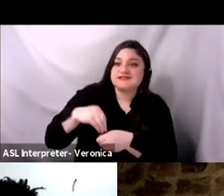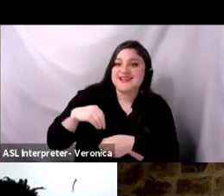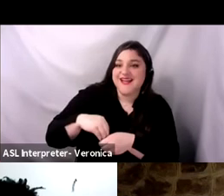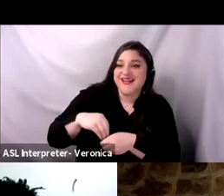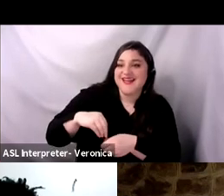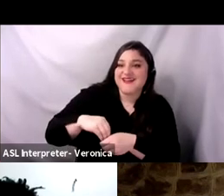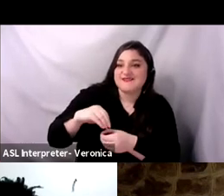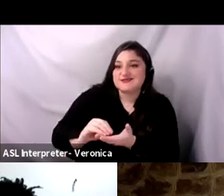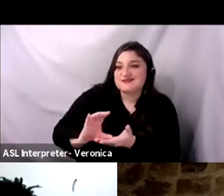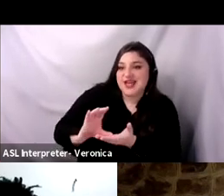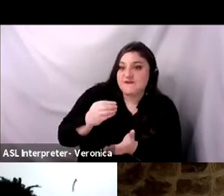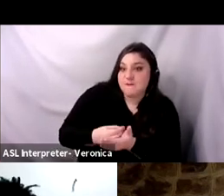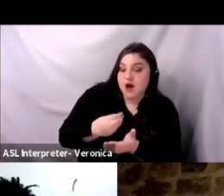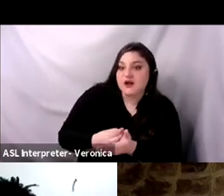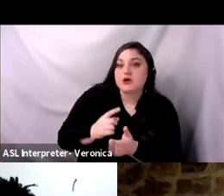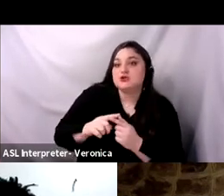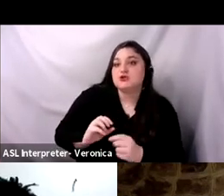then move home if she wants to.